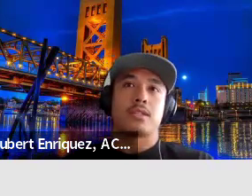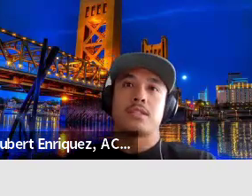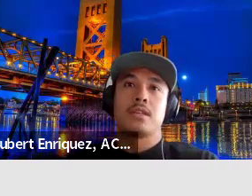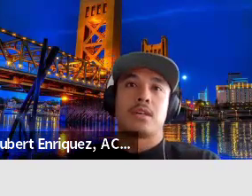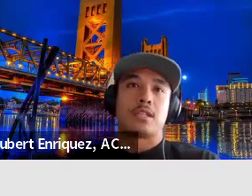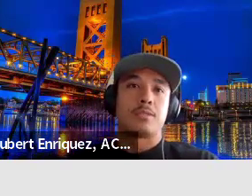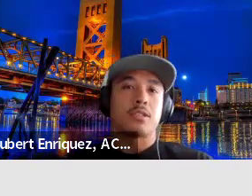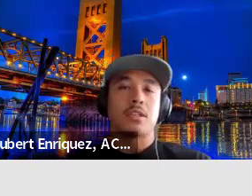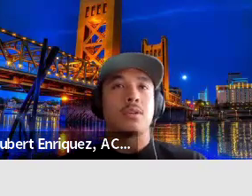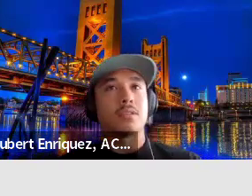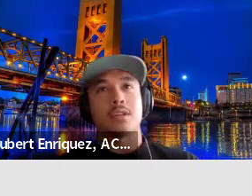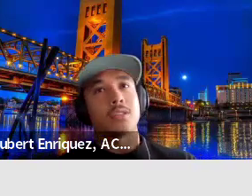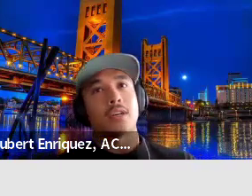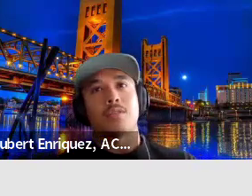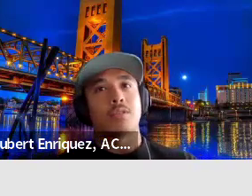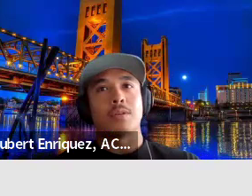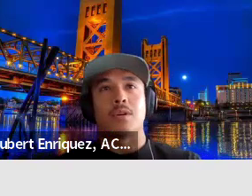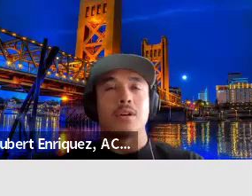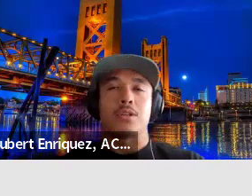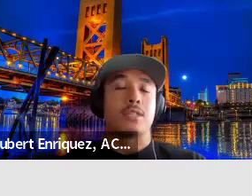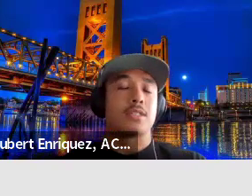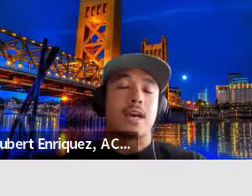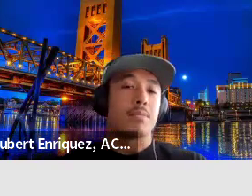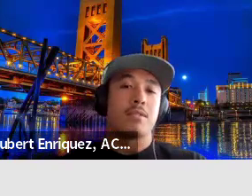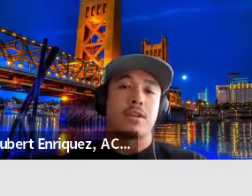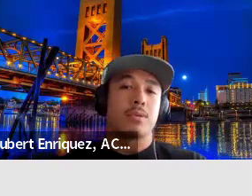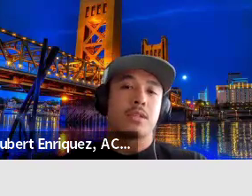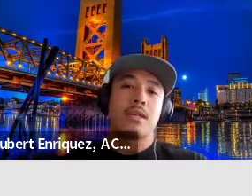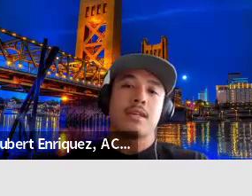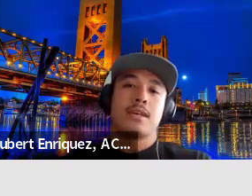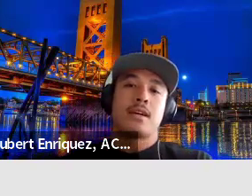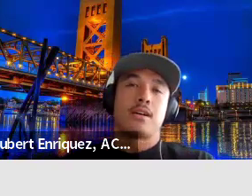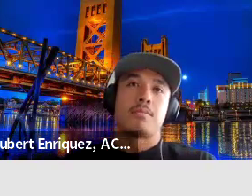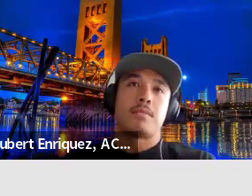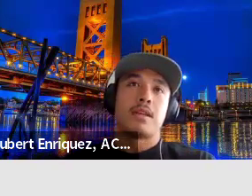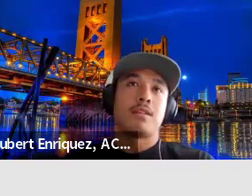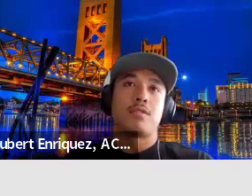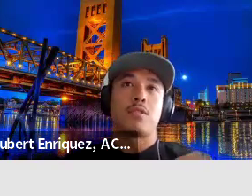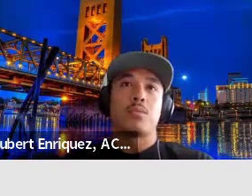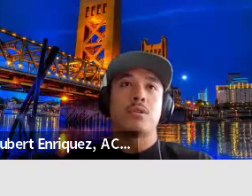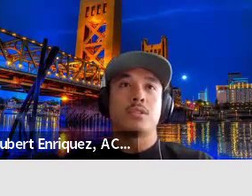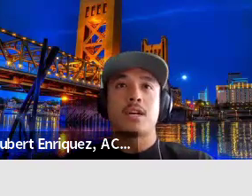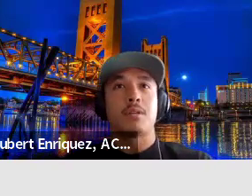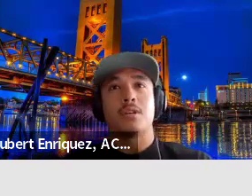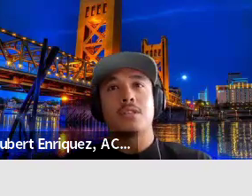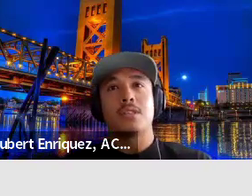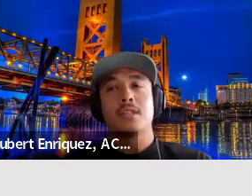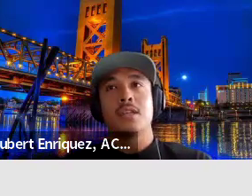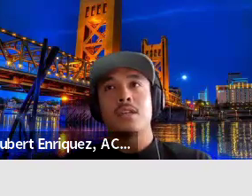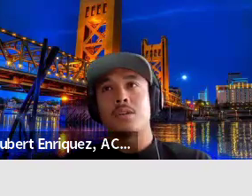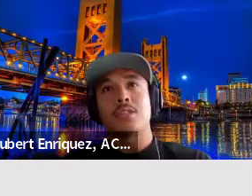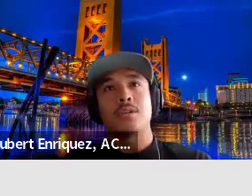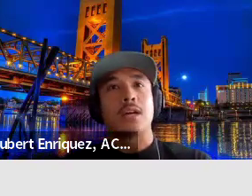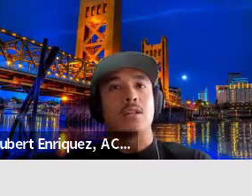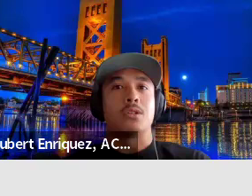different earthquakes, especially throughout the coast of California where earthquakes tend to happen frequently. And then for real-time